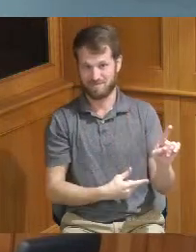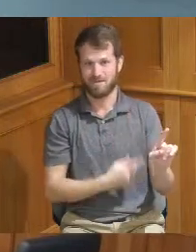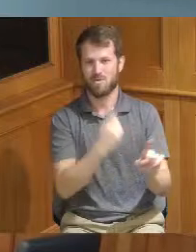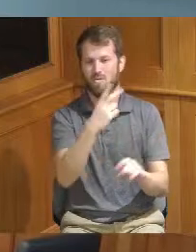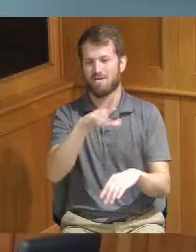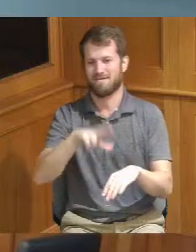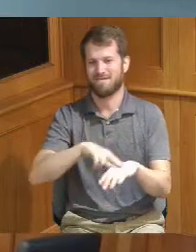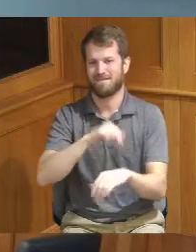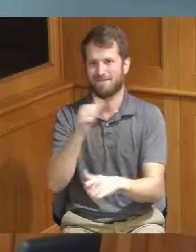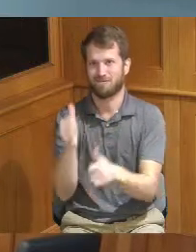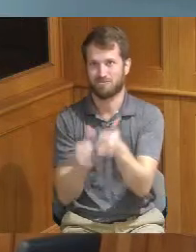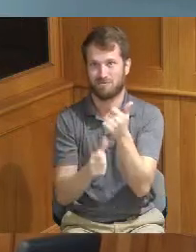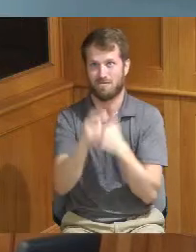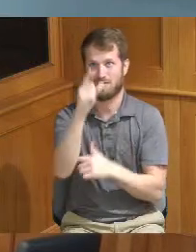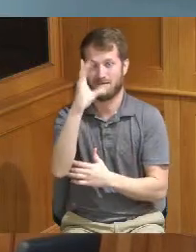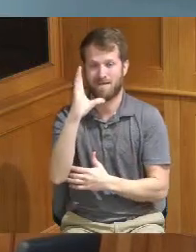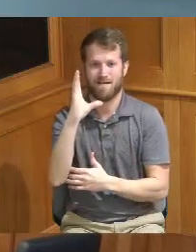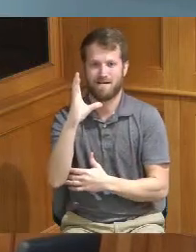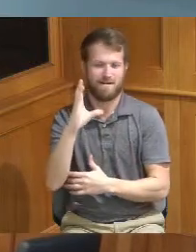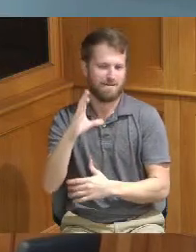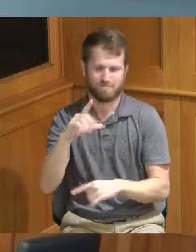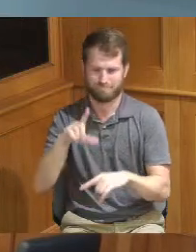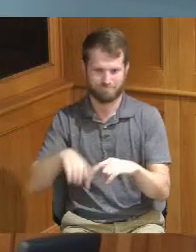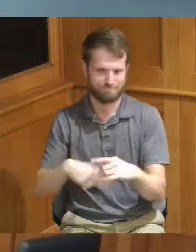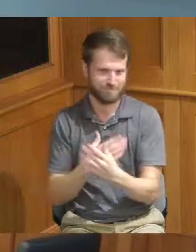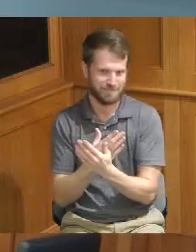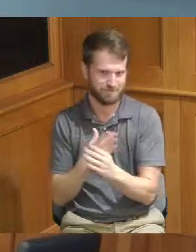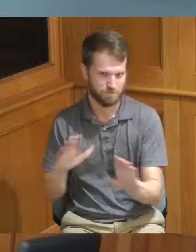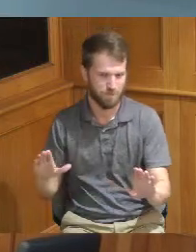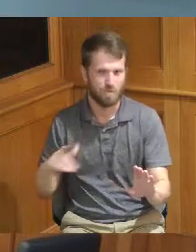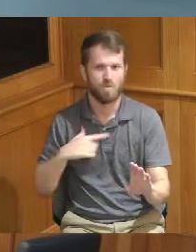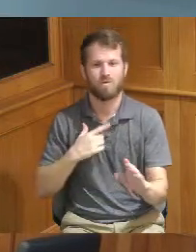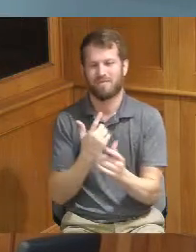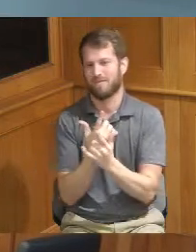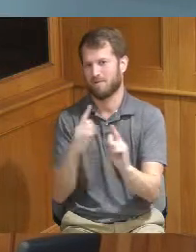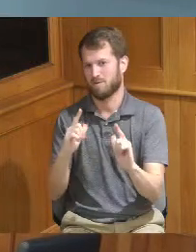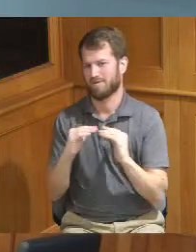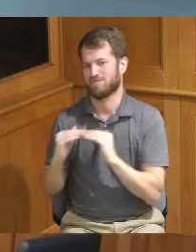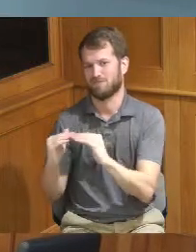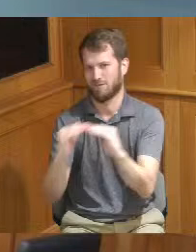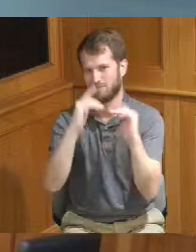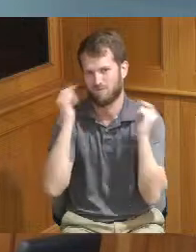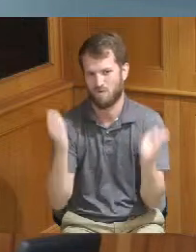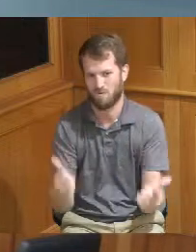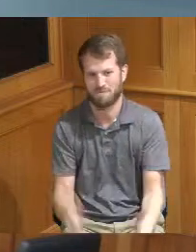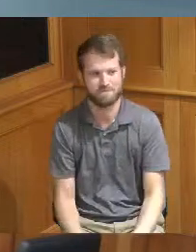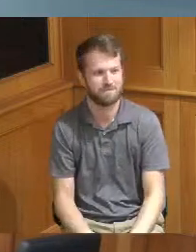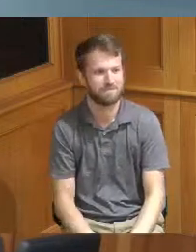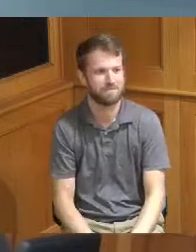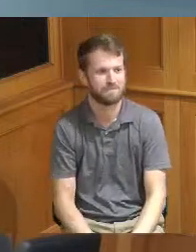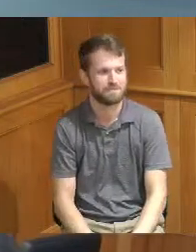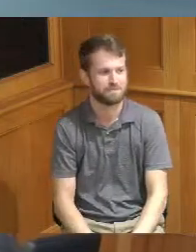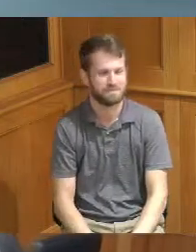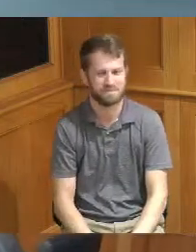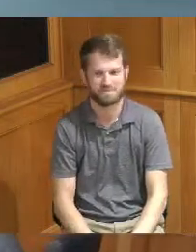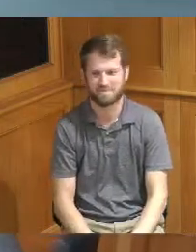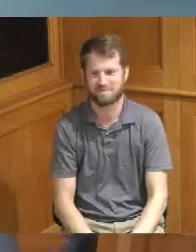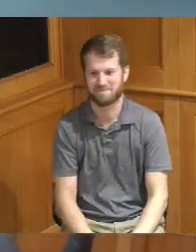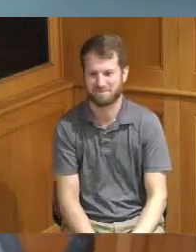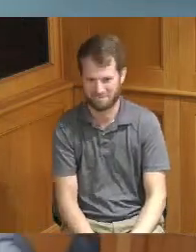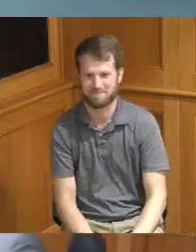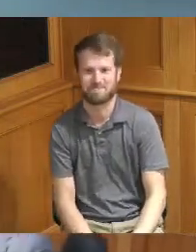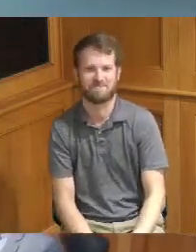one nation, under God, indivisible, with liberty and justice for all.